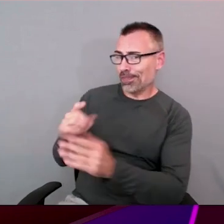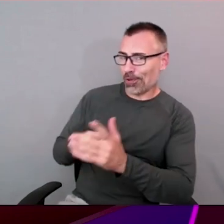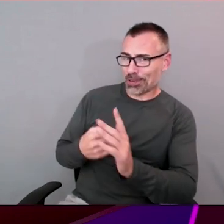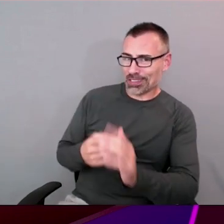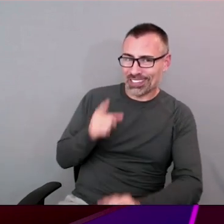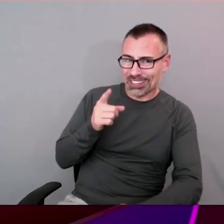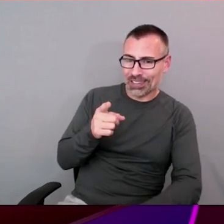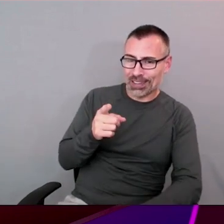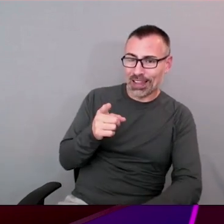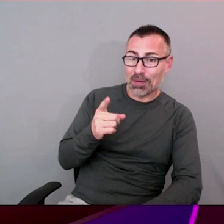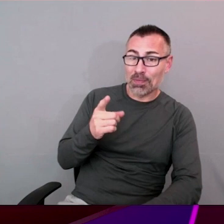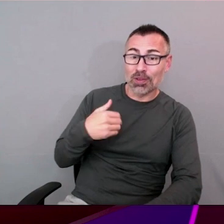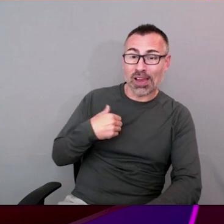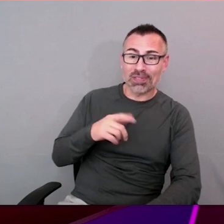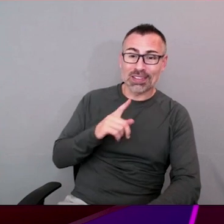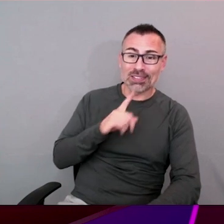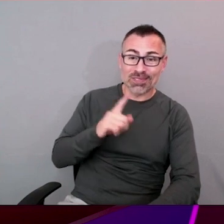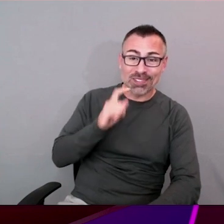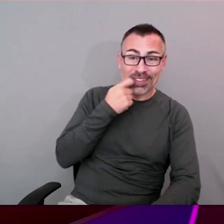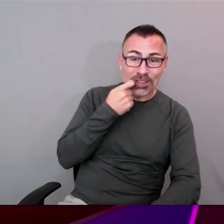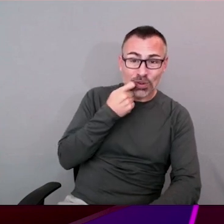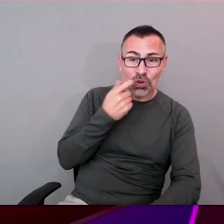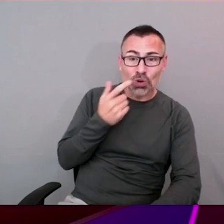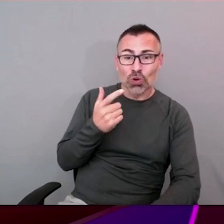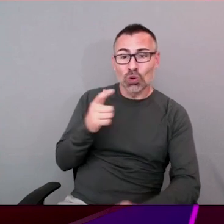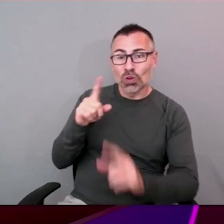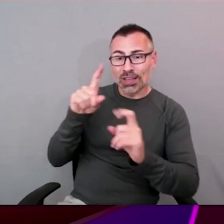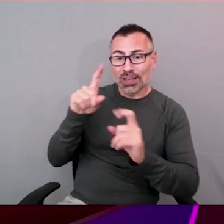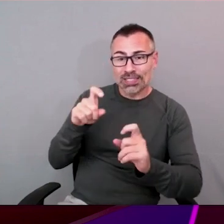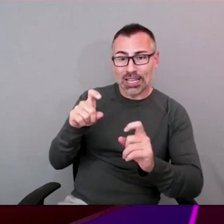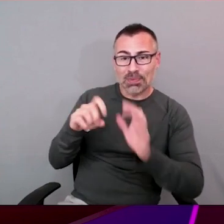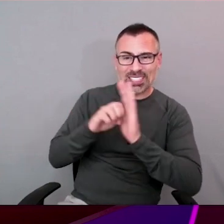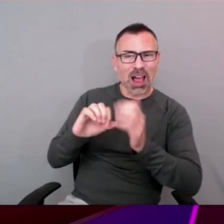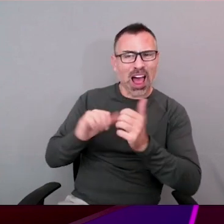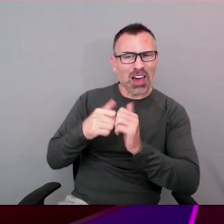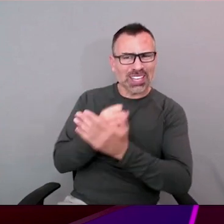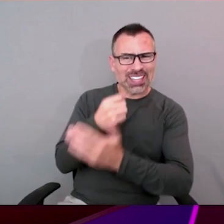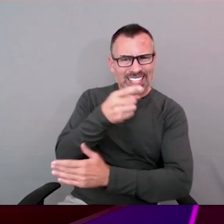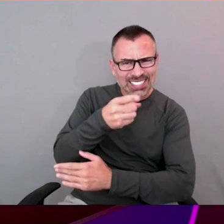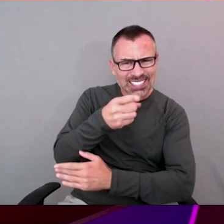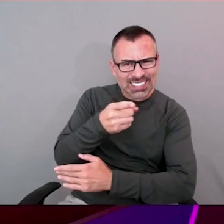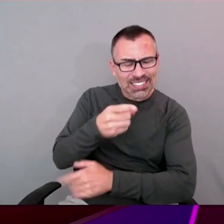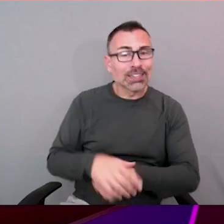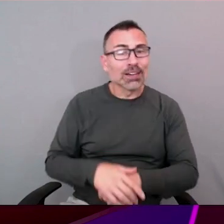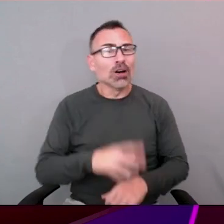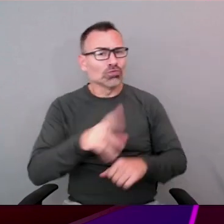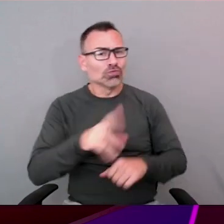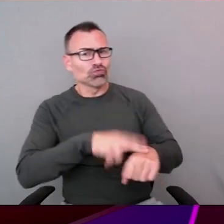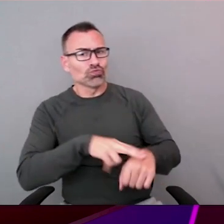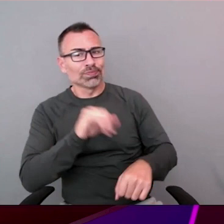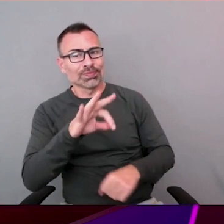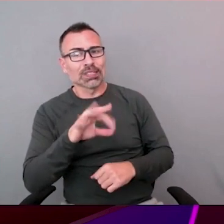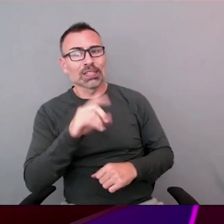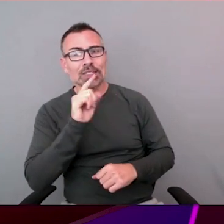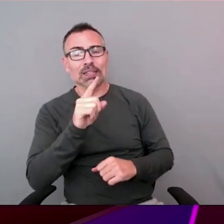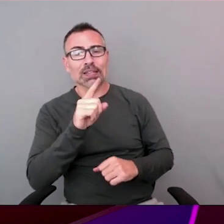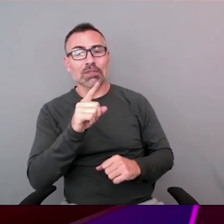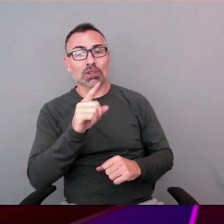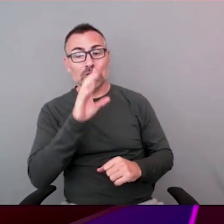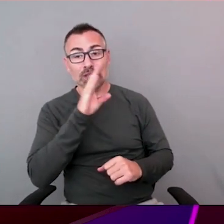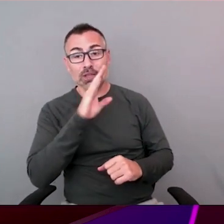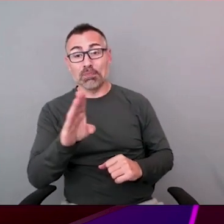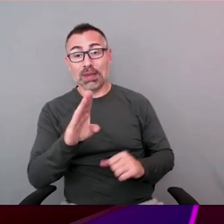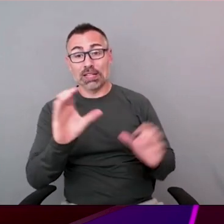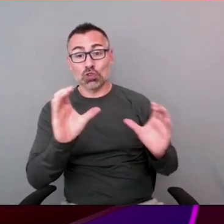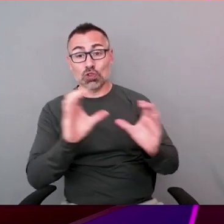really cool exam sample question page up. How do we get this? Yeah, of course. So if you just go to the main certification